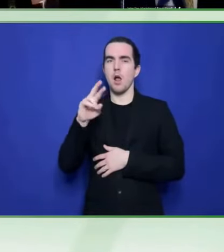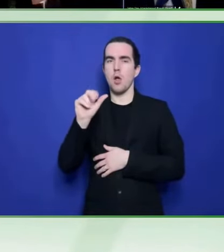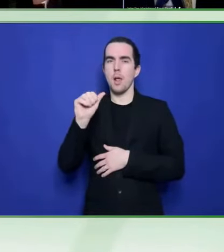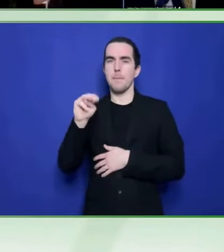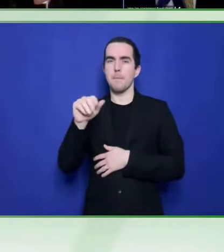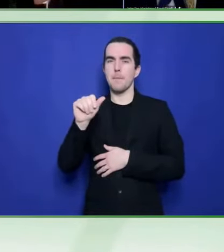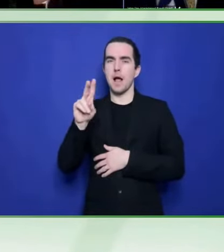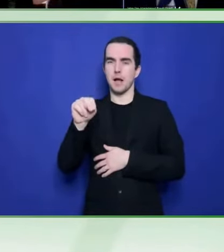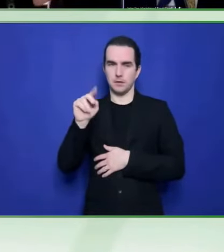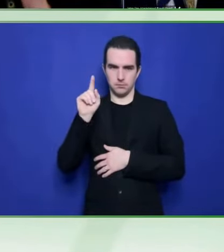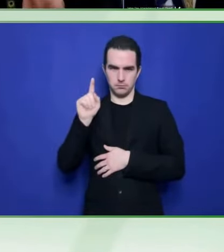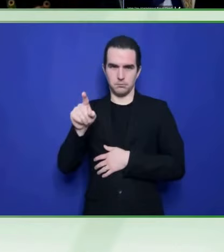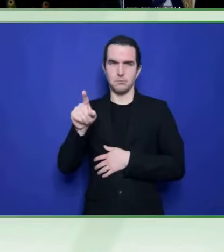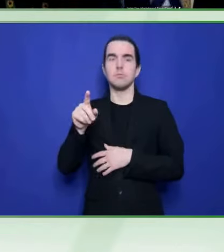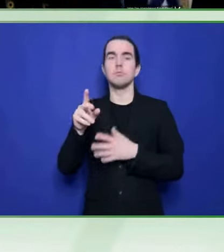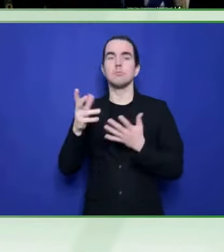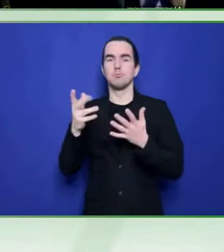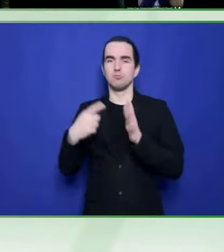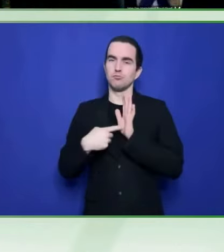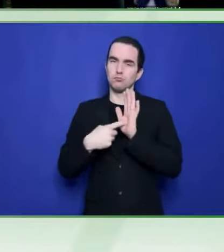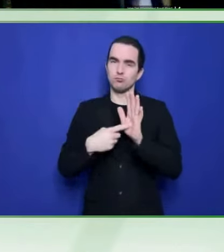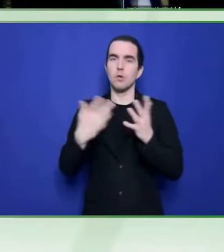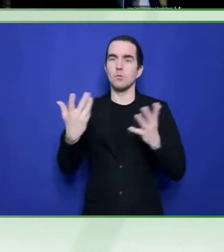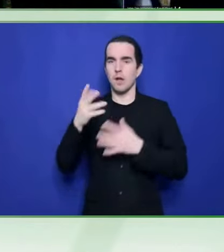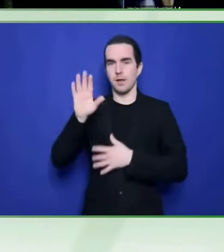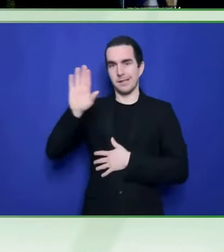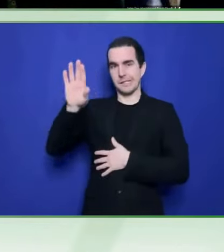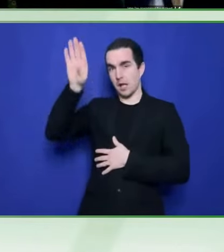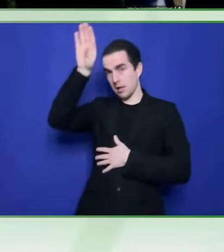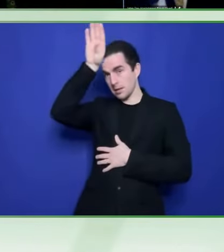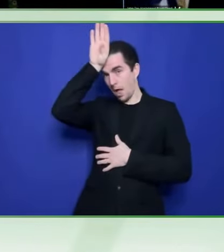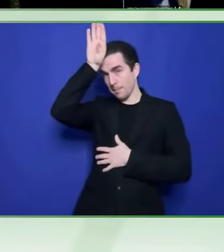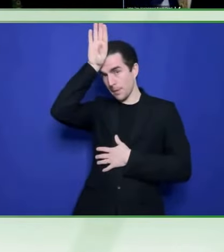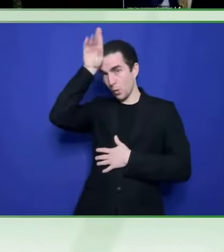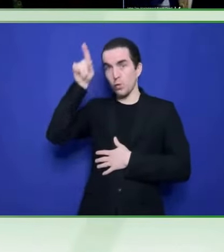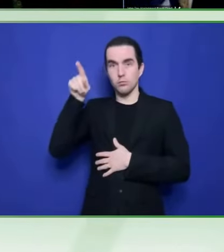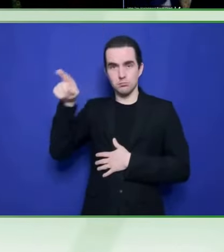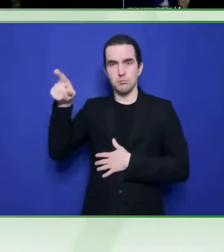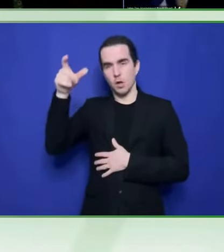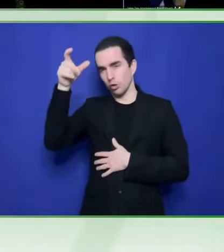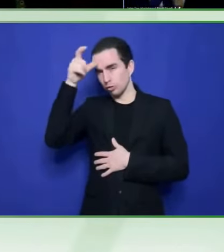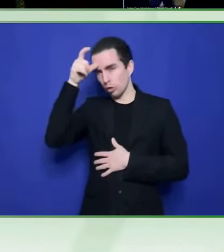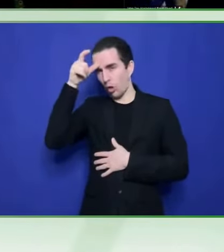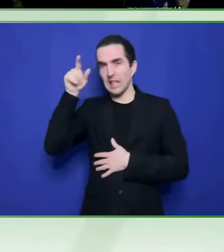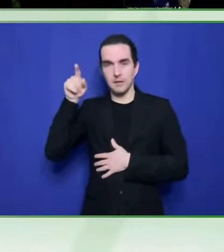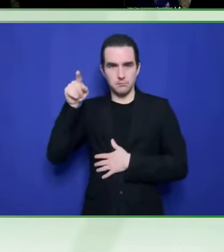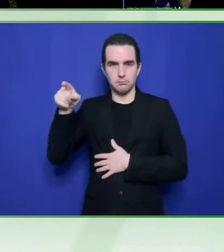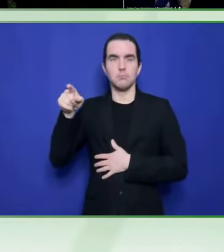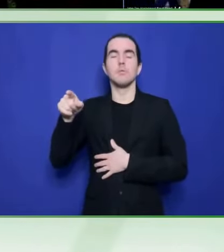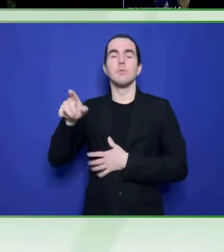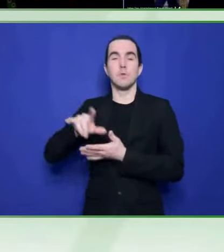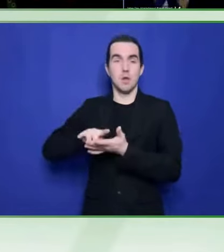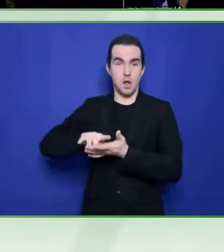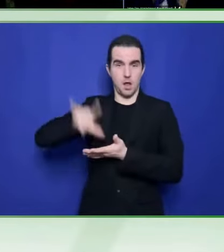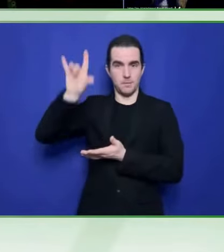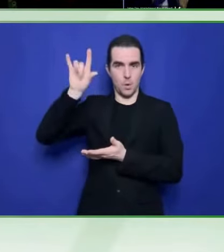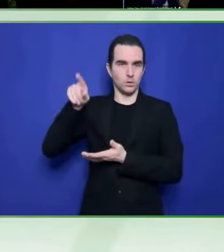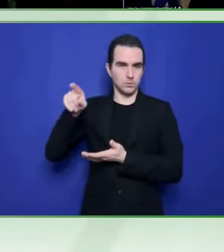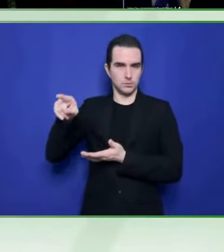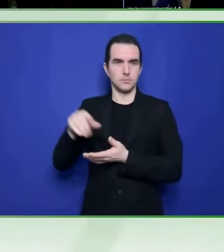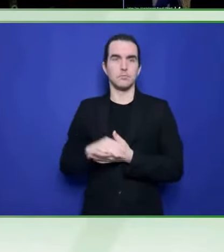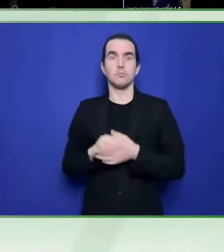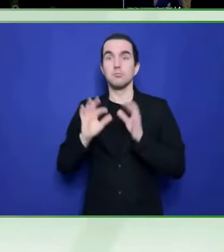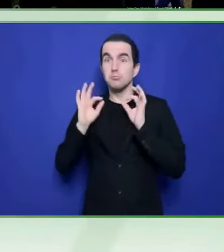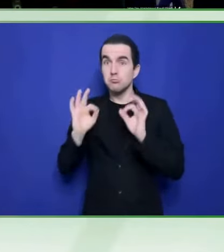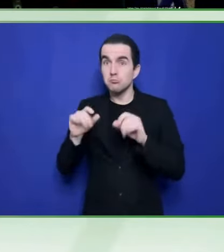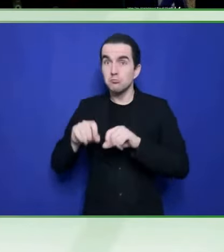And we have Seben as well. Excellent. Thank you. Over to you. Hello, everyone. Thank you very much for the